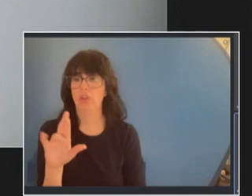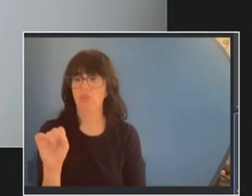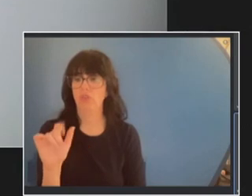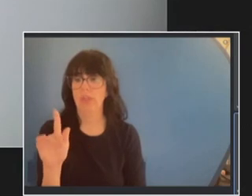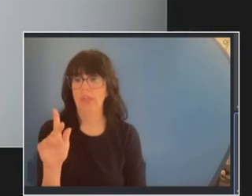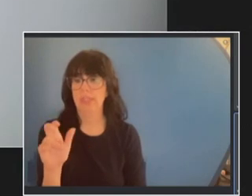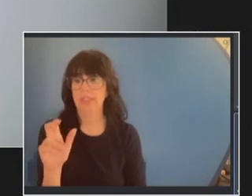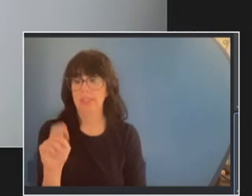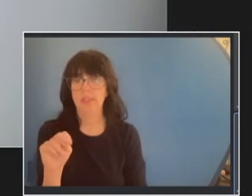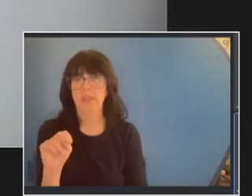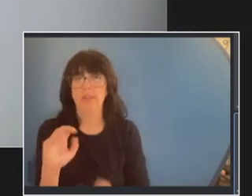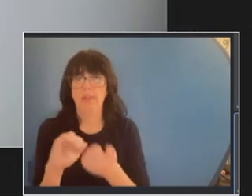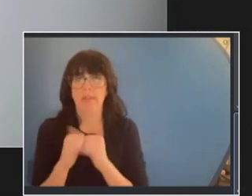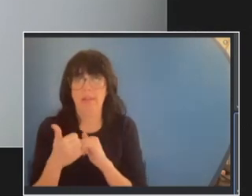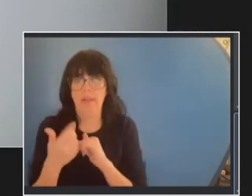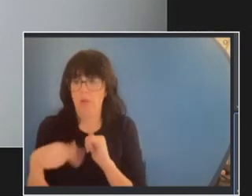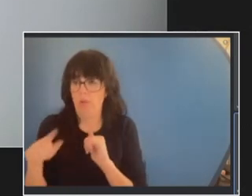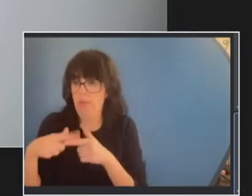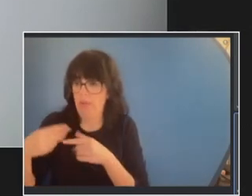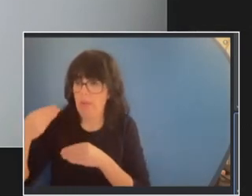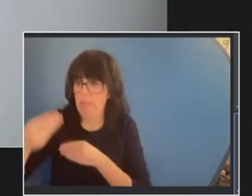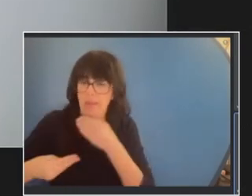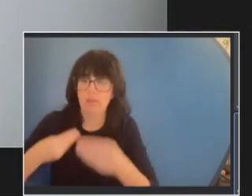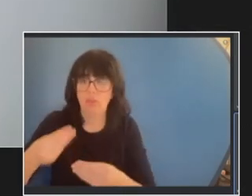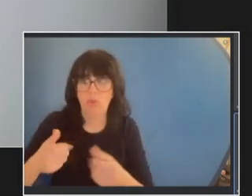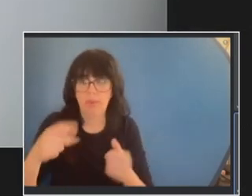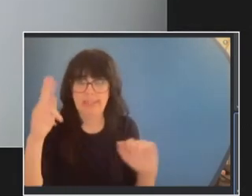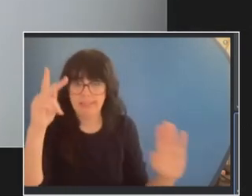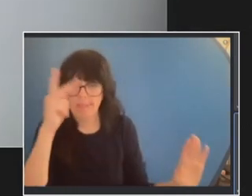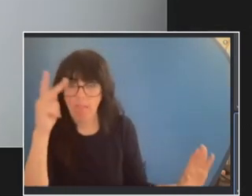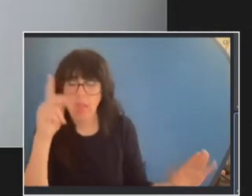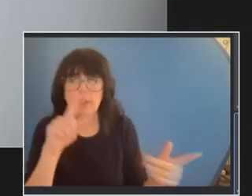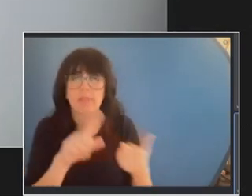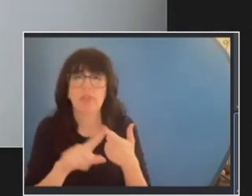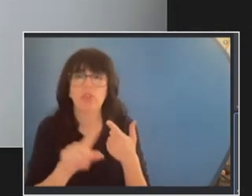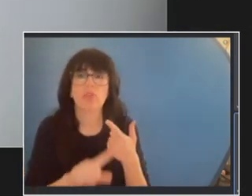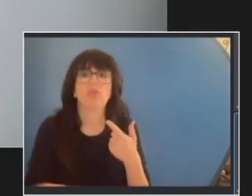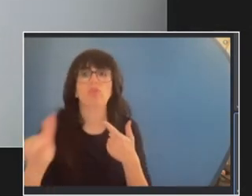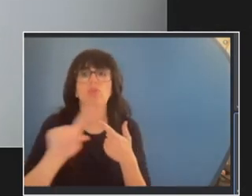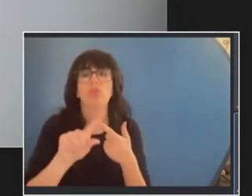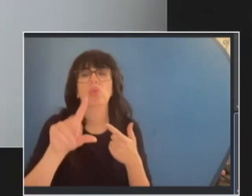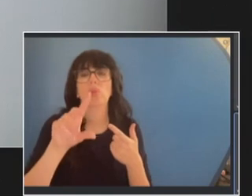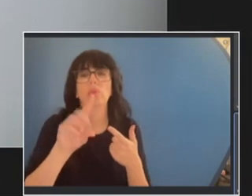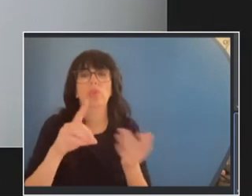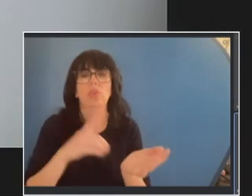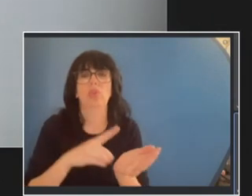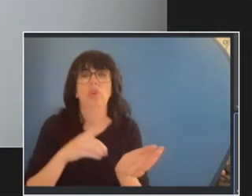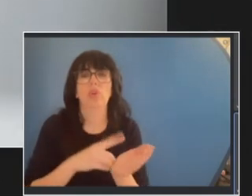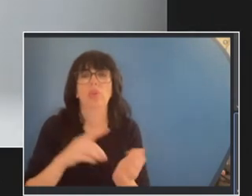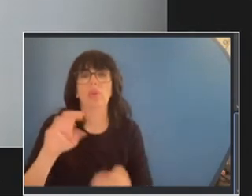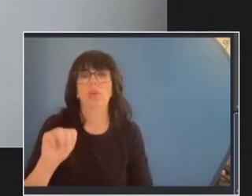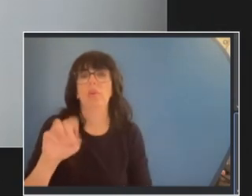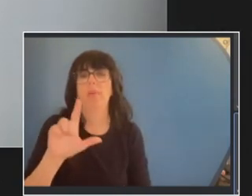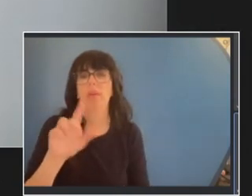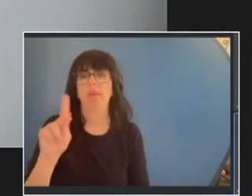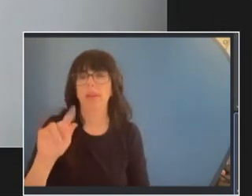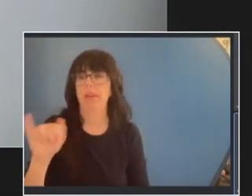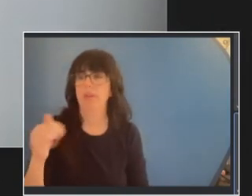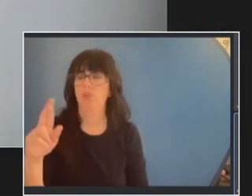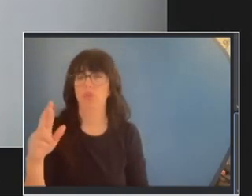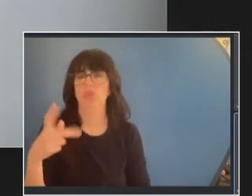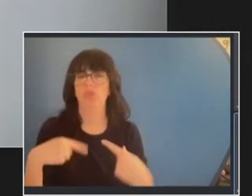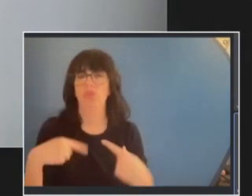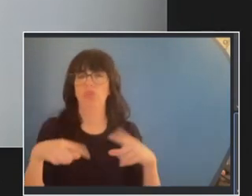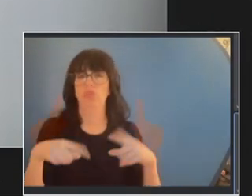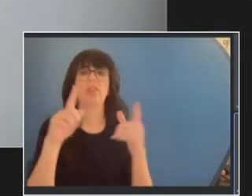passed on that philosophy to the Reverend Dr. Martin Luther King during the Montgomery bus boycott. And